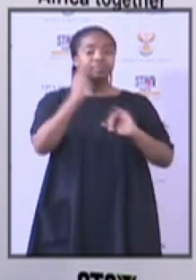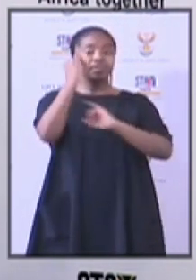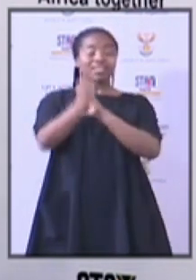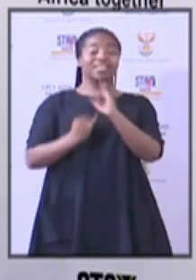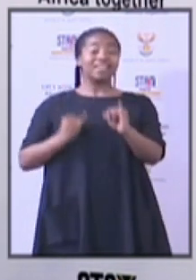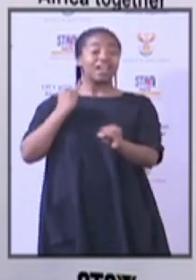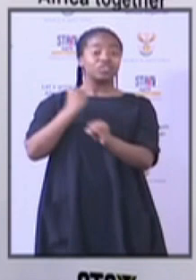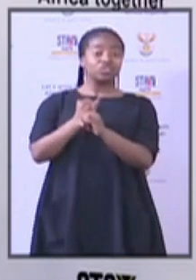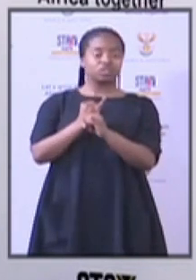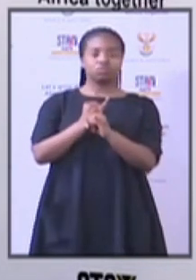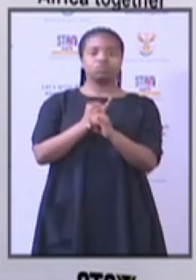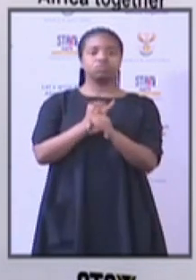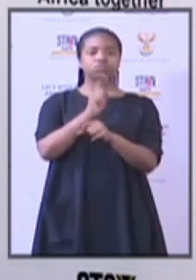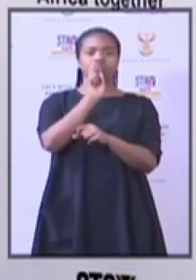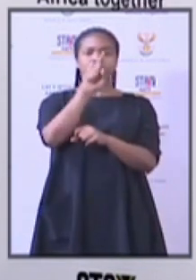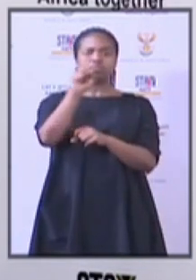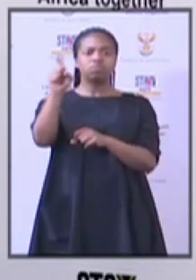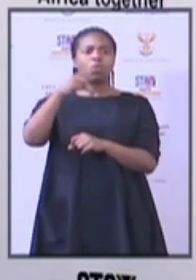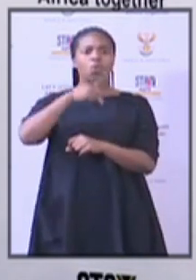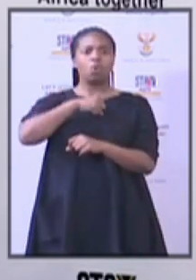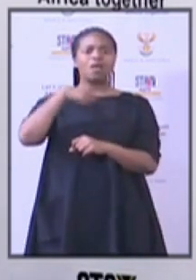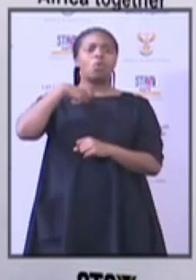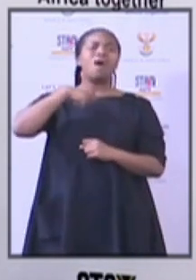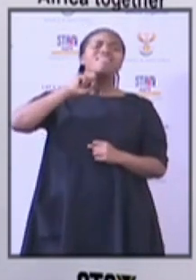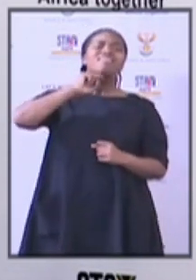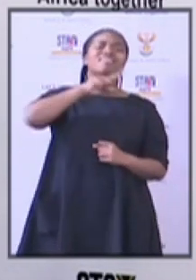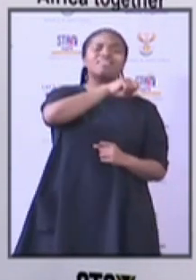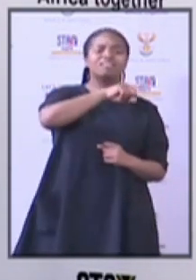Civil Aviation Authority is trying to stop fraud,